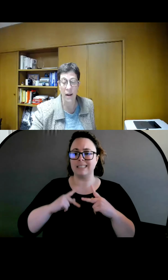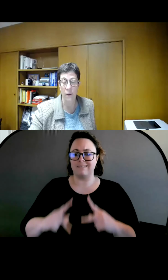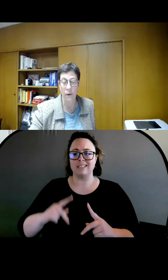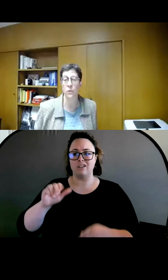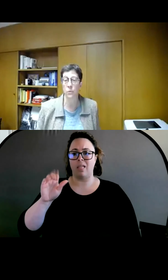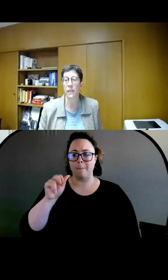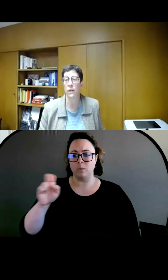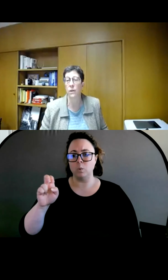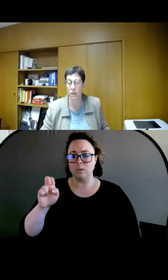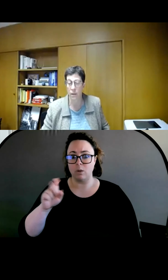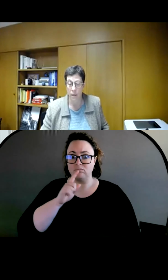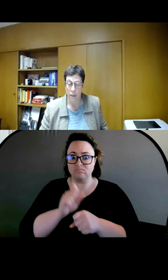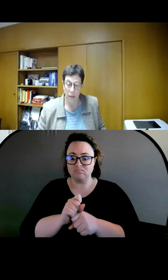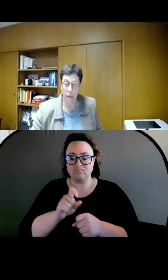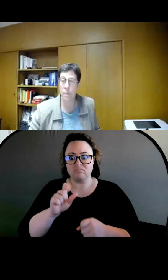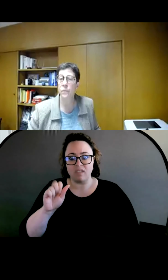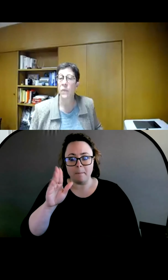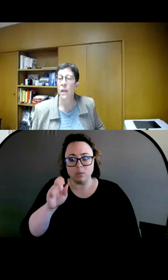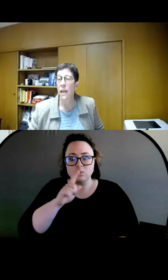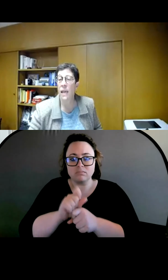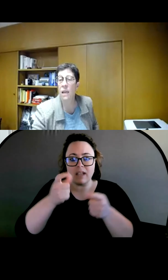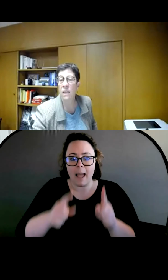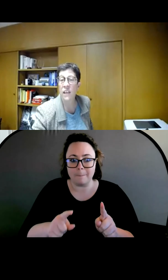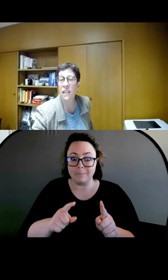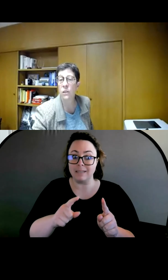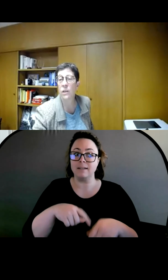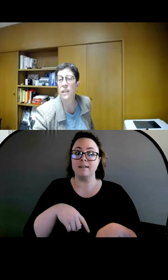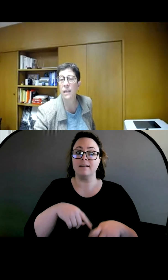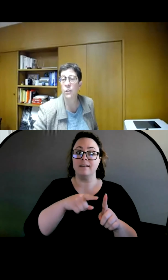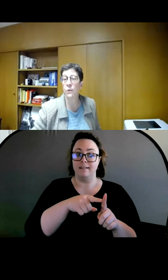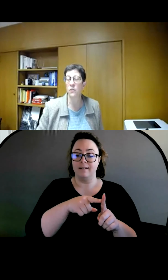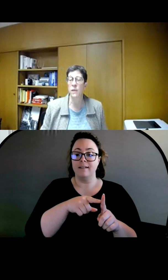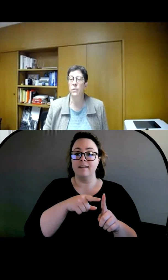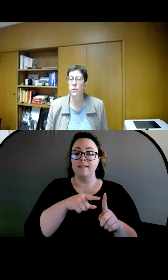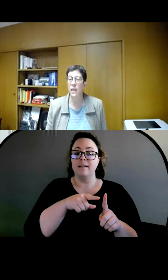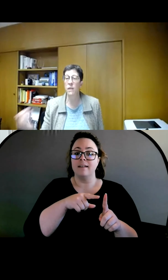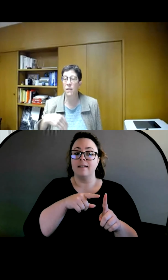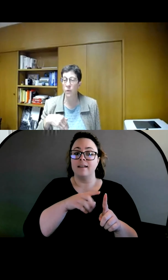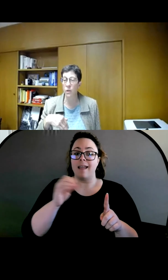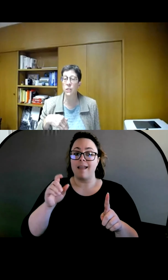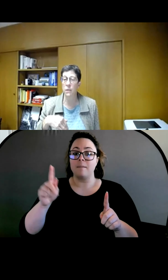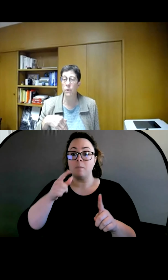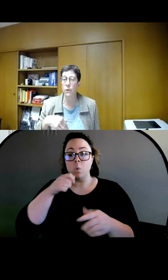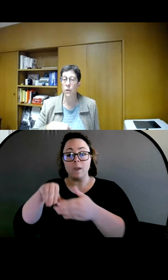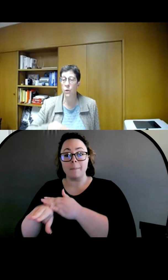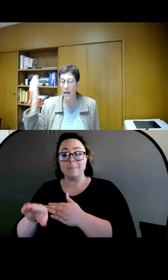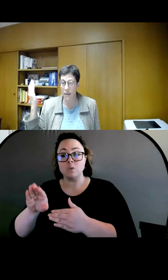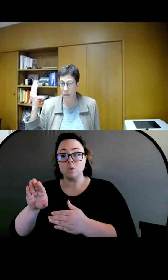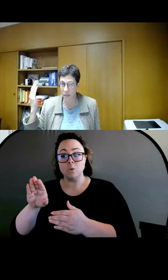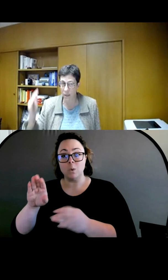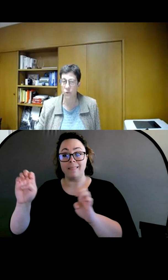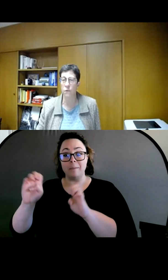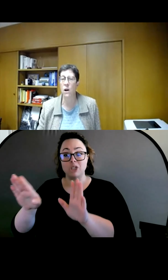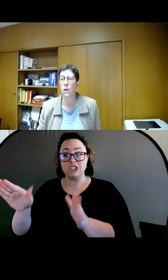no doubt that abuse really occurred. And then he looked at injuries of people who came into the emergency room who had